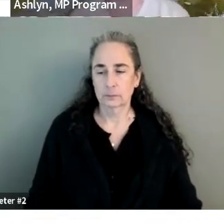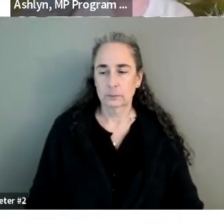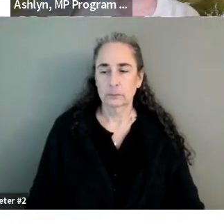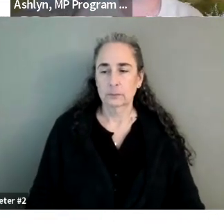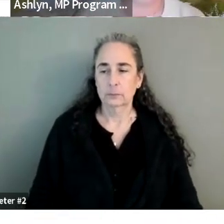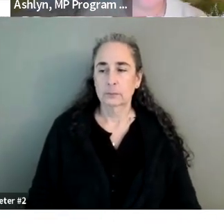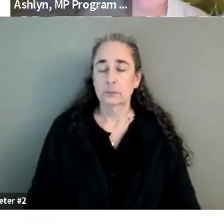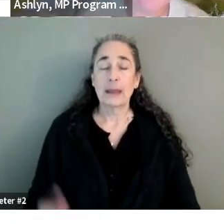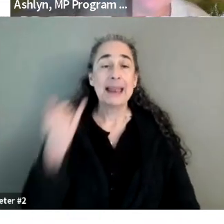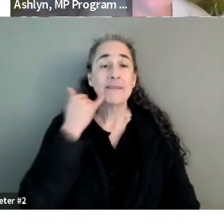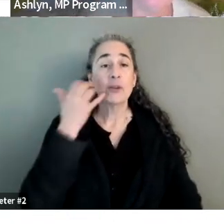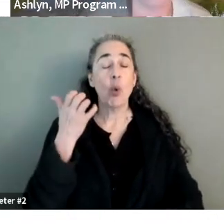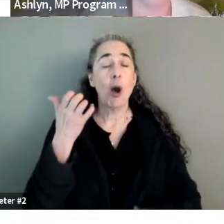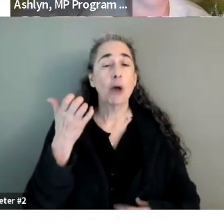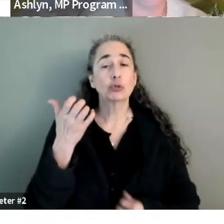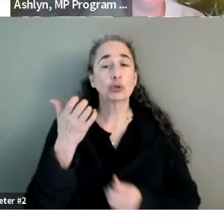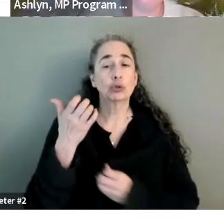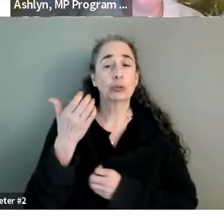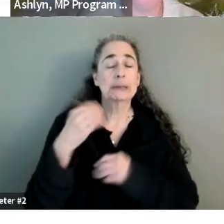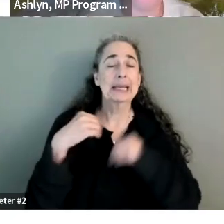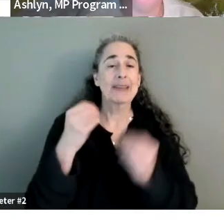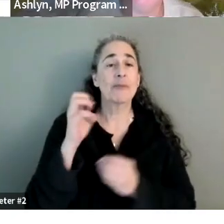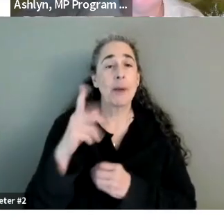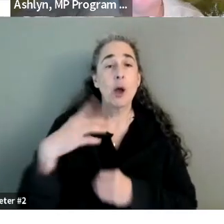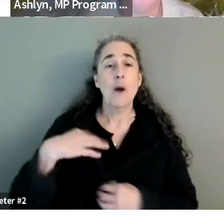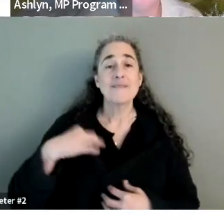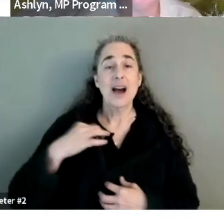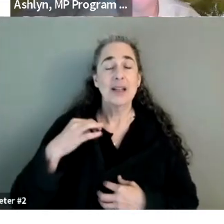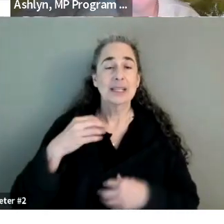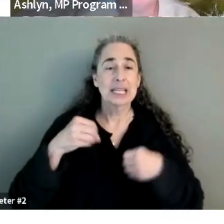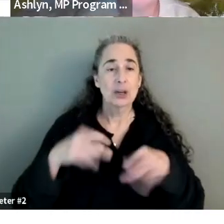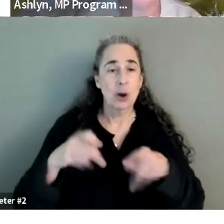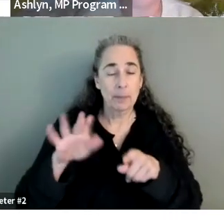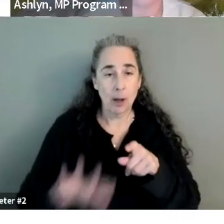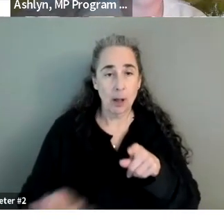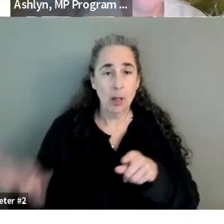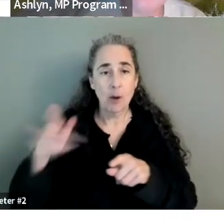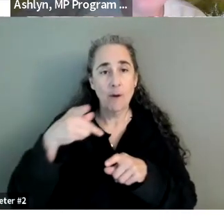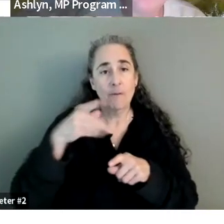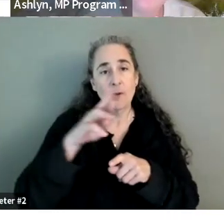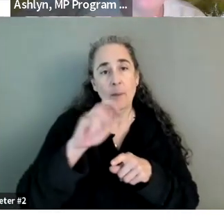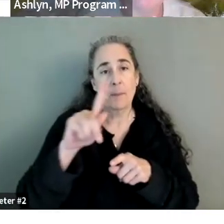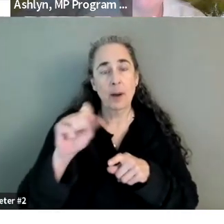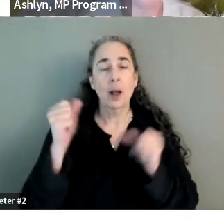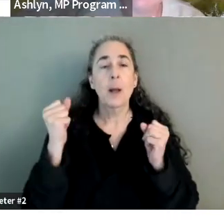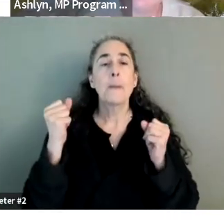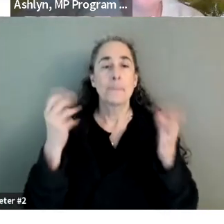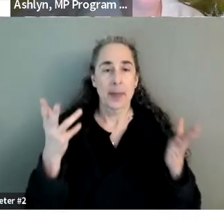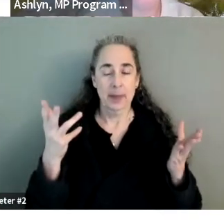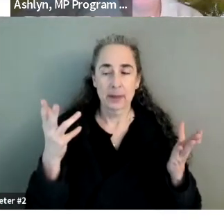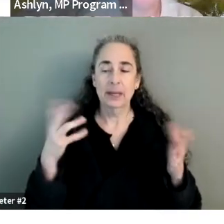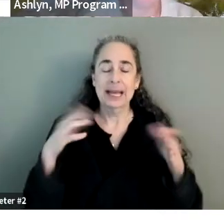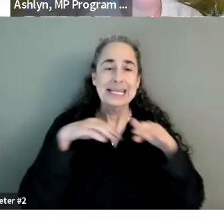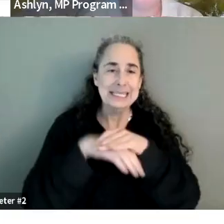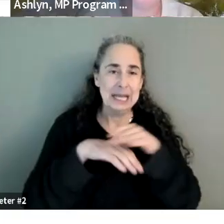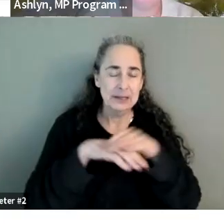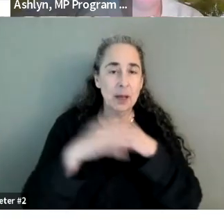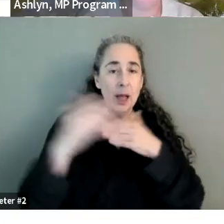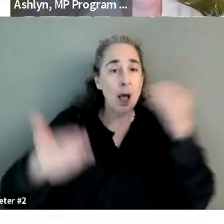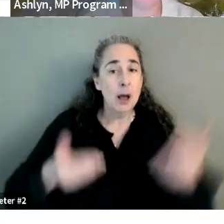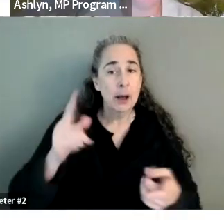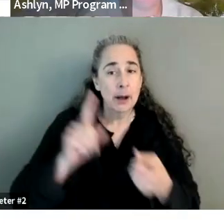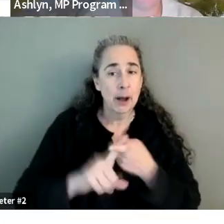And if you're looking to give back, we offer volunteer opportunities across our parks, many of which are accessible and welcoming